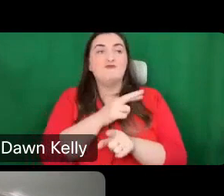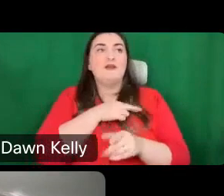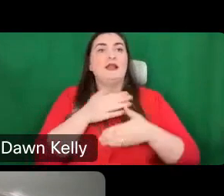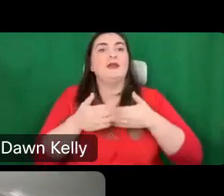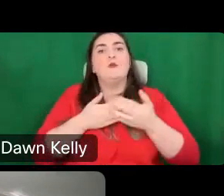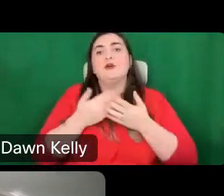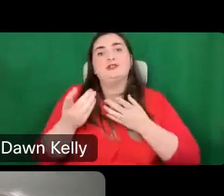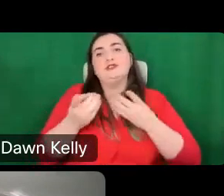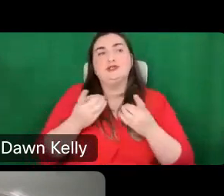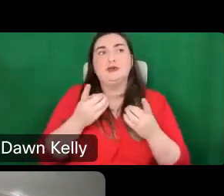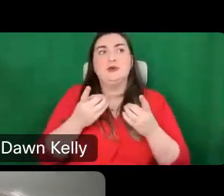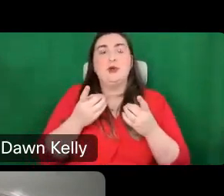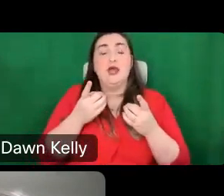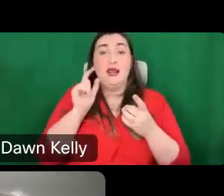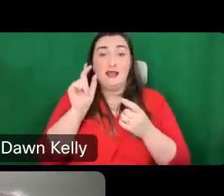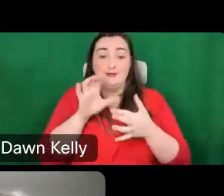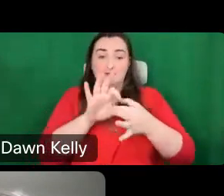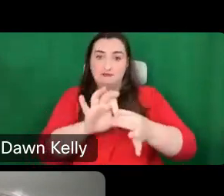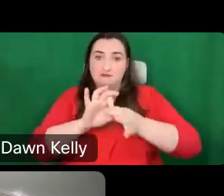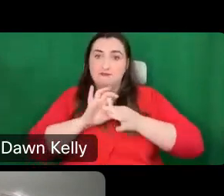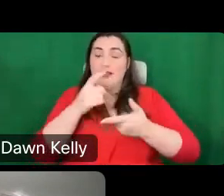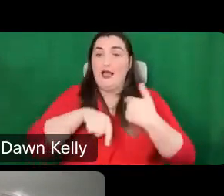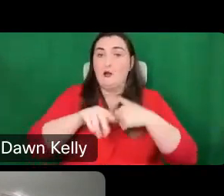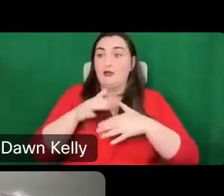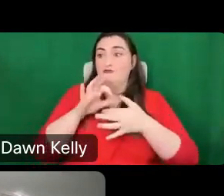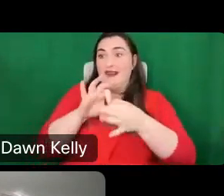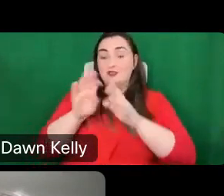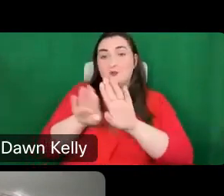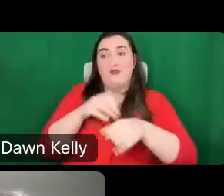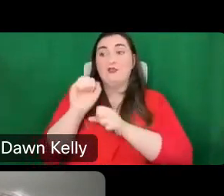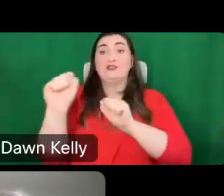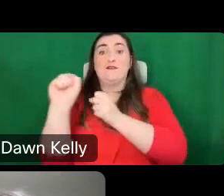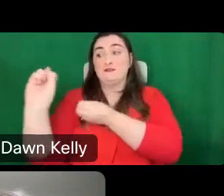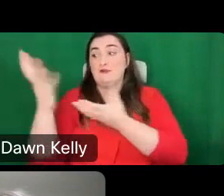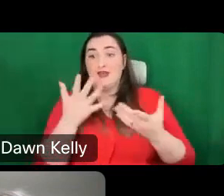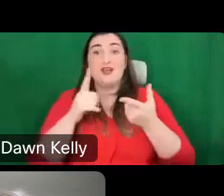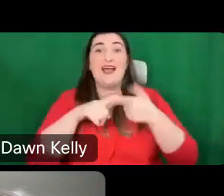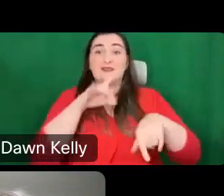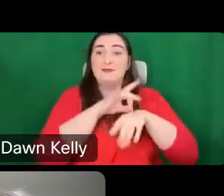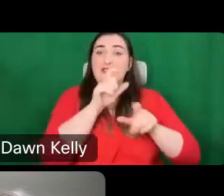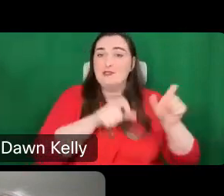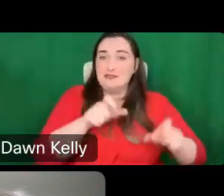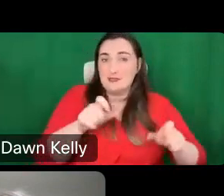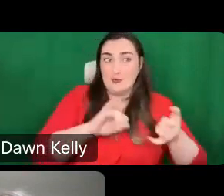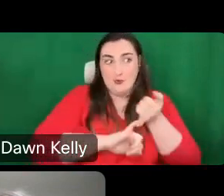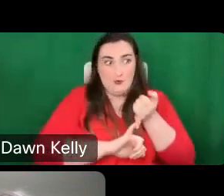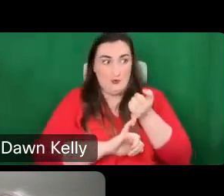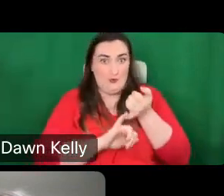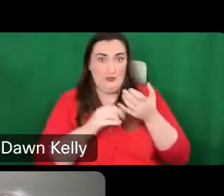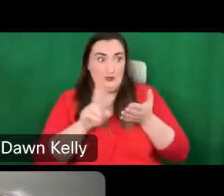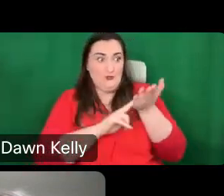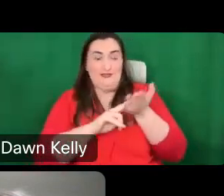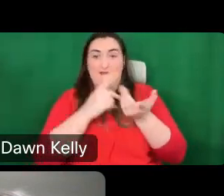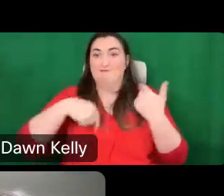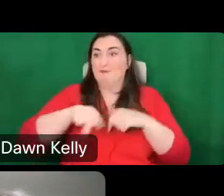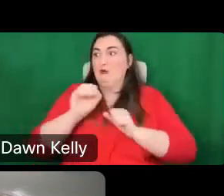kind of, it underlines our relationship as it should be between service providers and patients, or people who are experiencing or using our services in